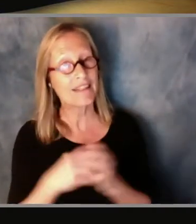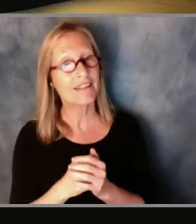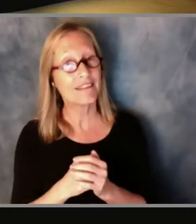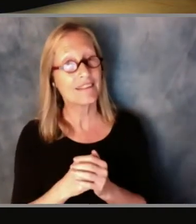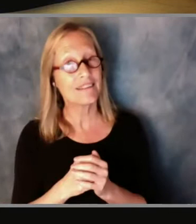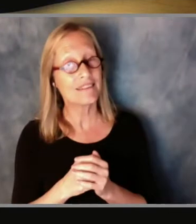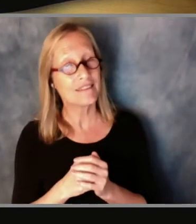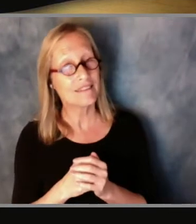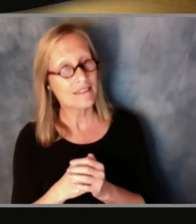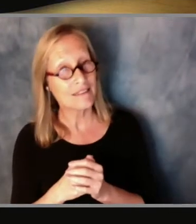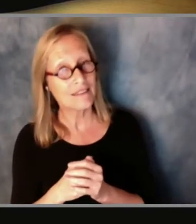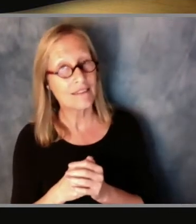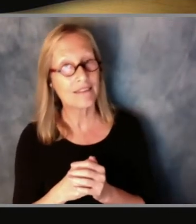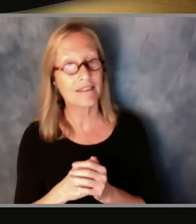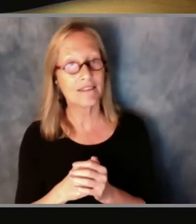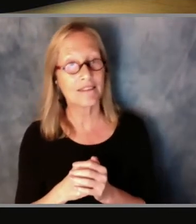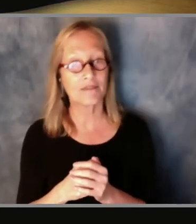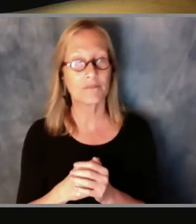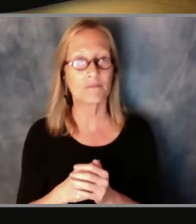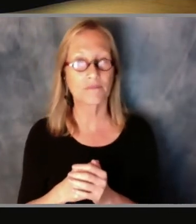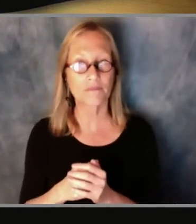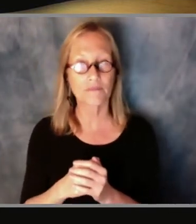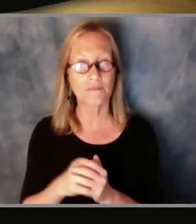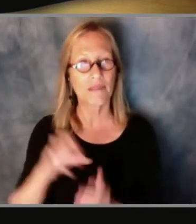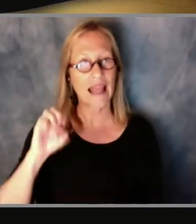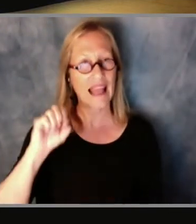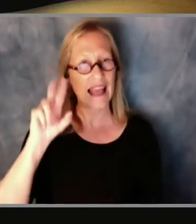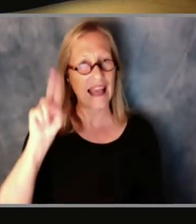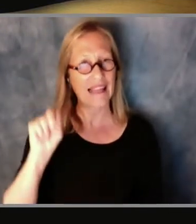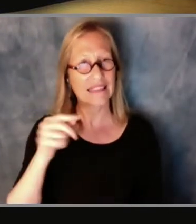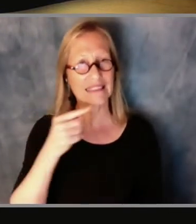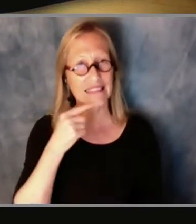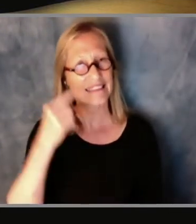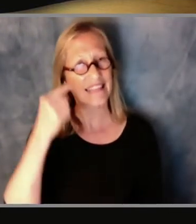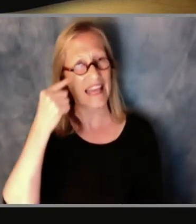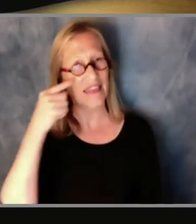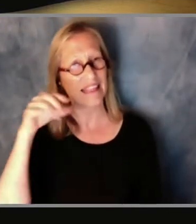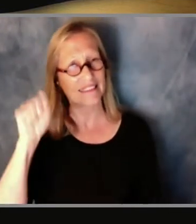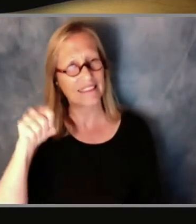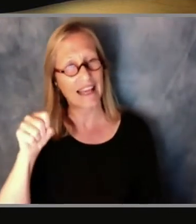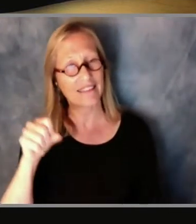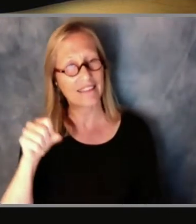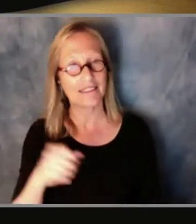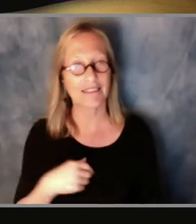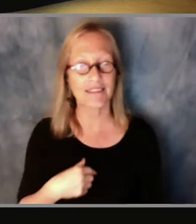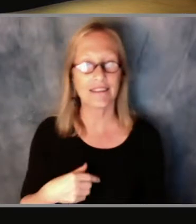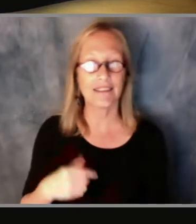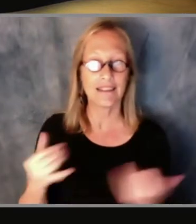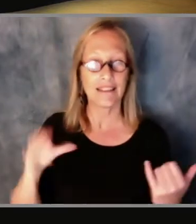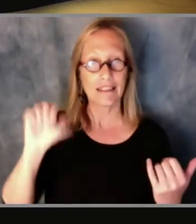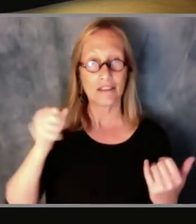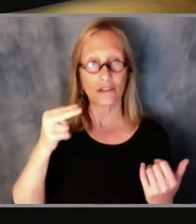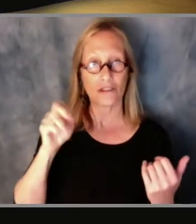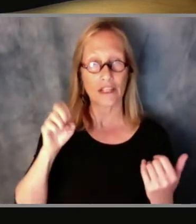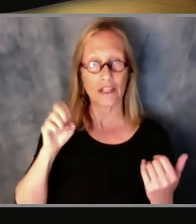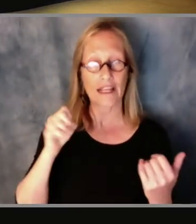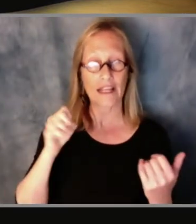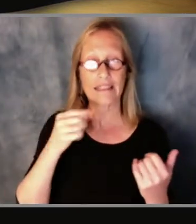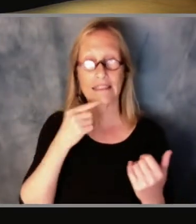You can hear him. I think so. Okay, I'll try and speak